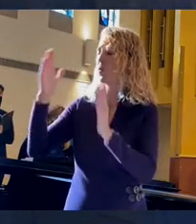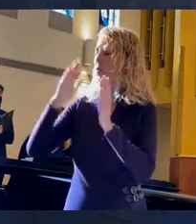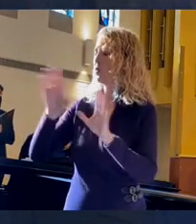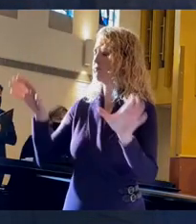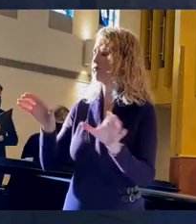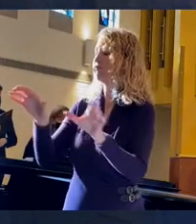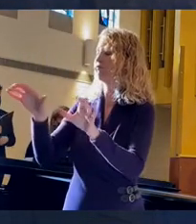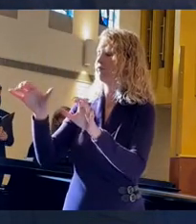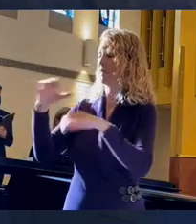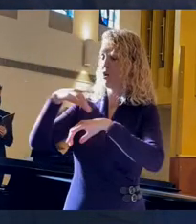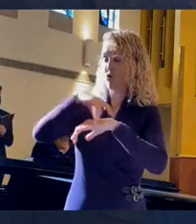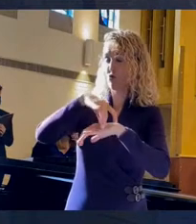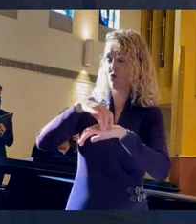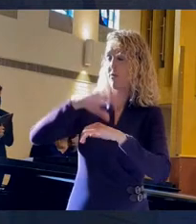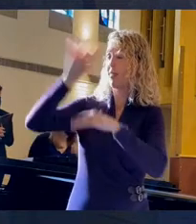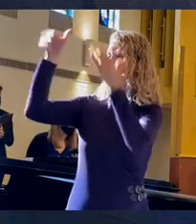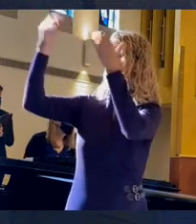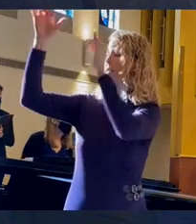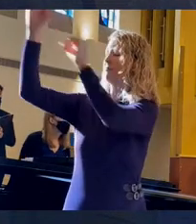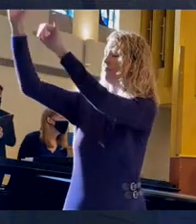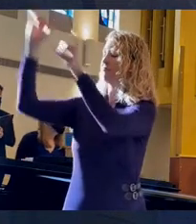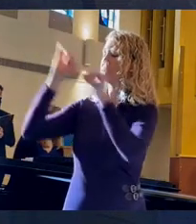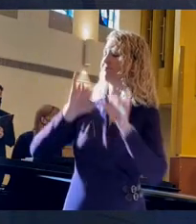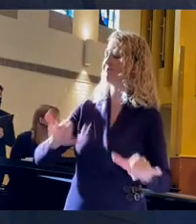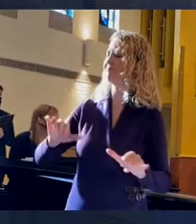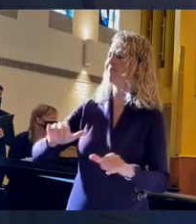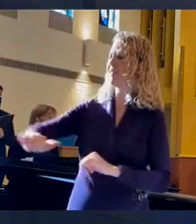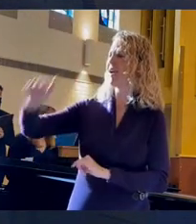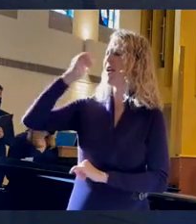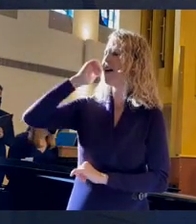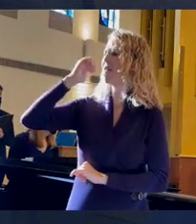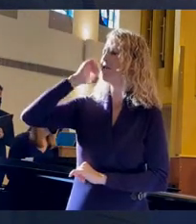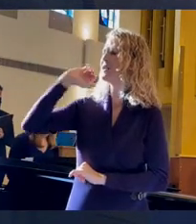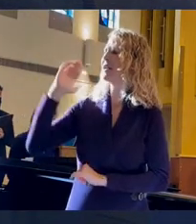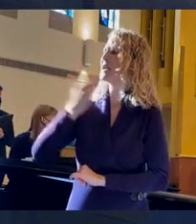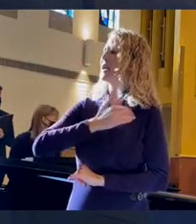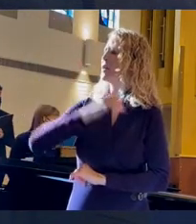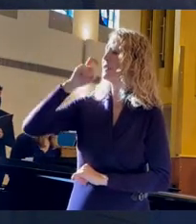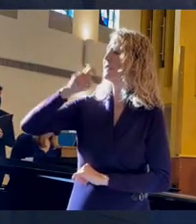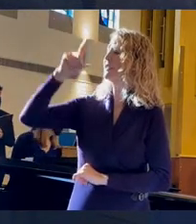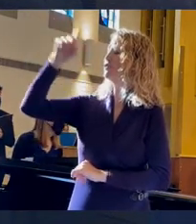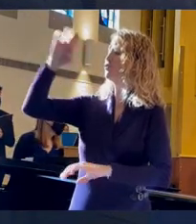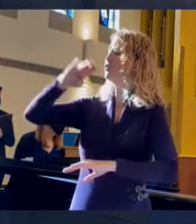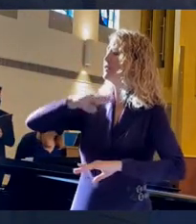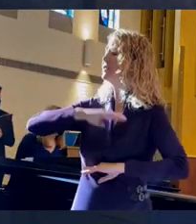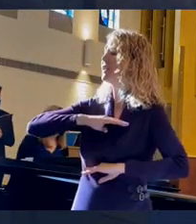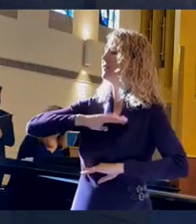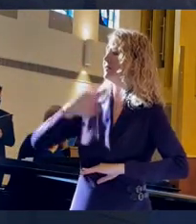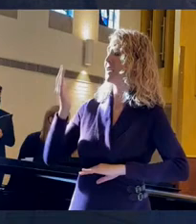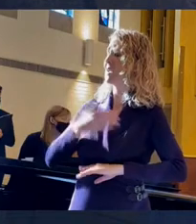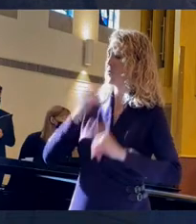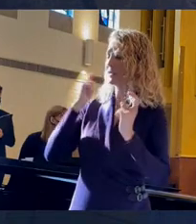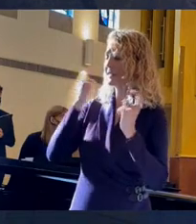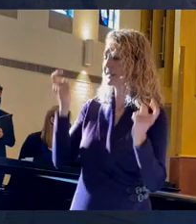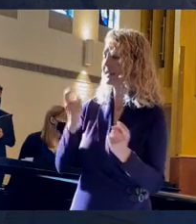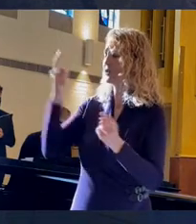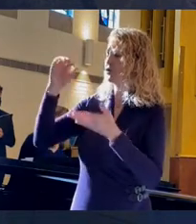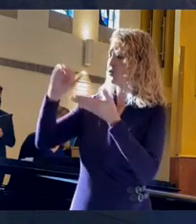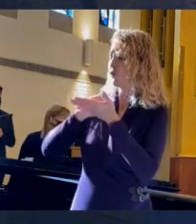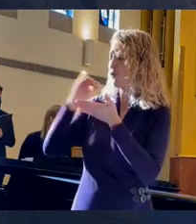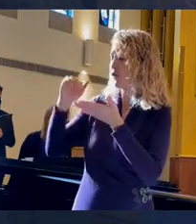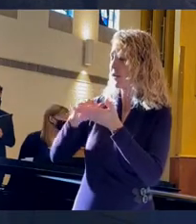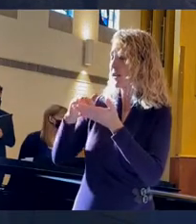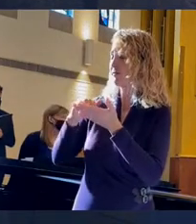be done, on earth as it is in heaven. Give us this day our daily bread, and forgive us our